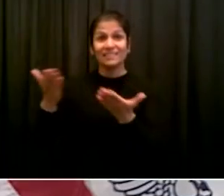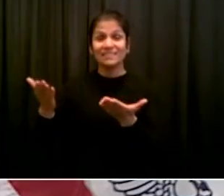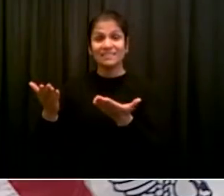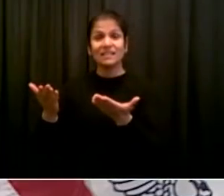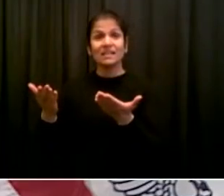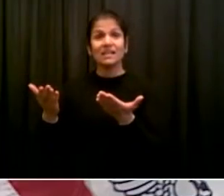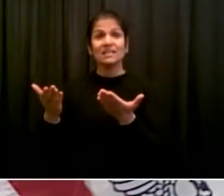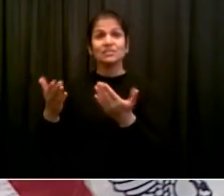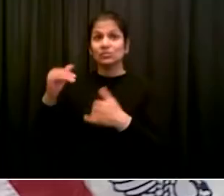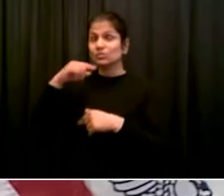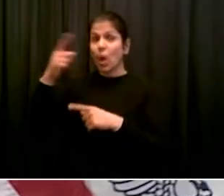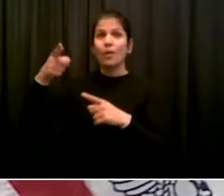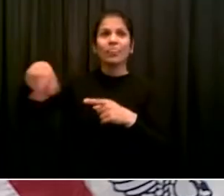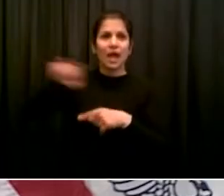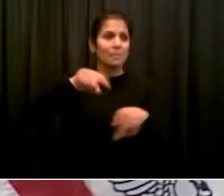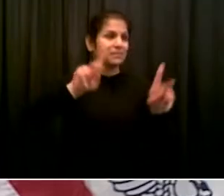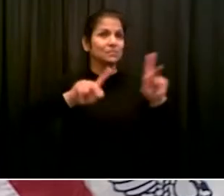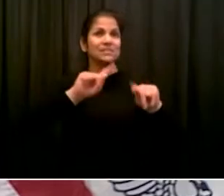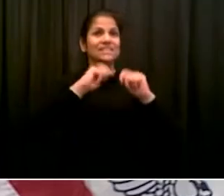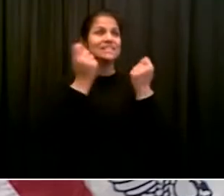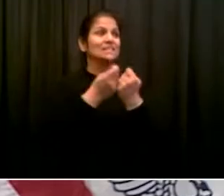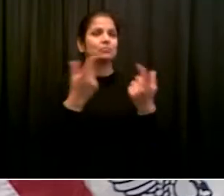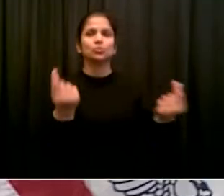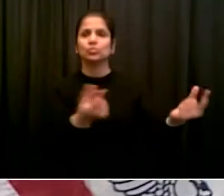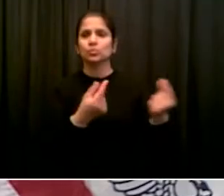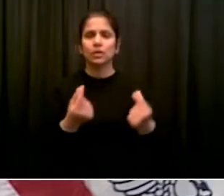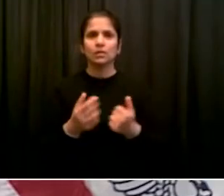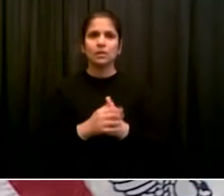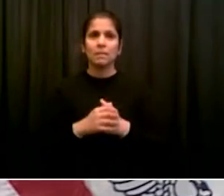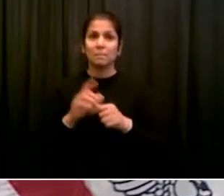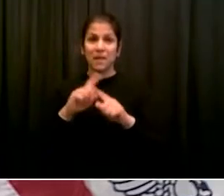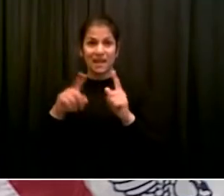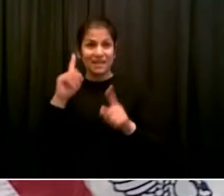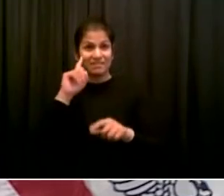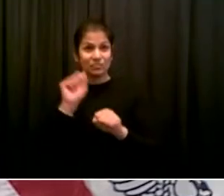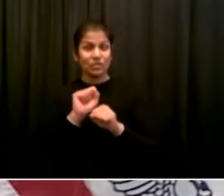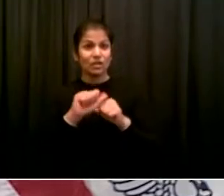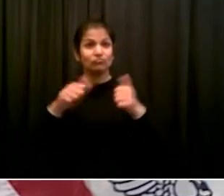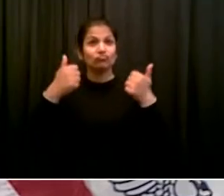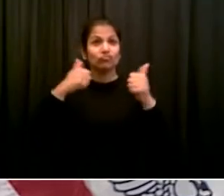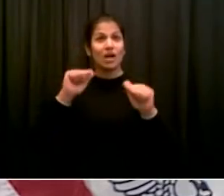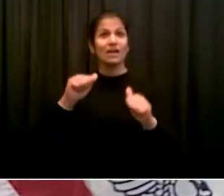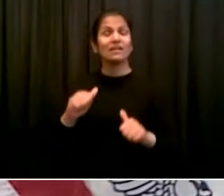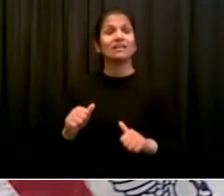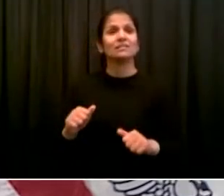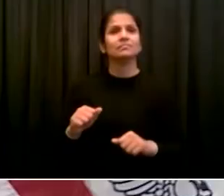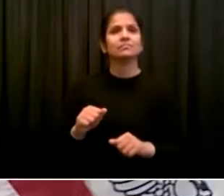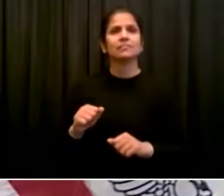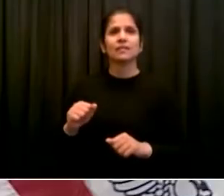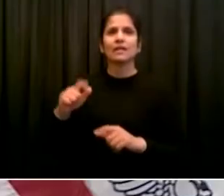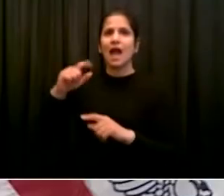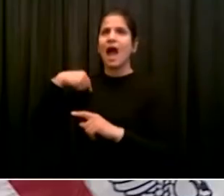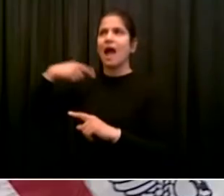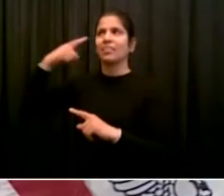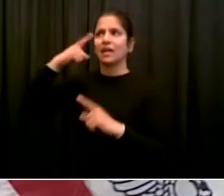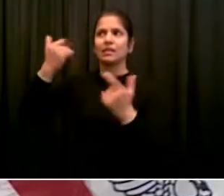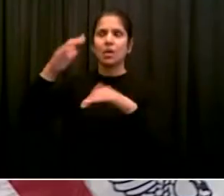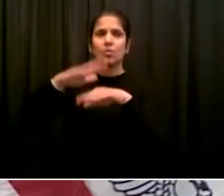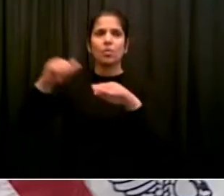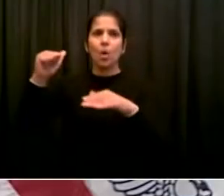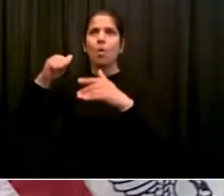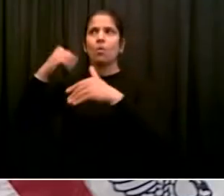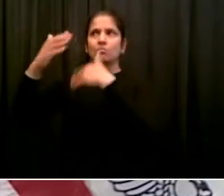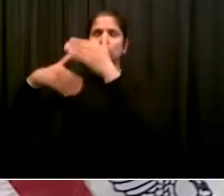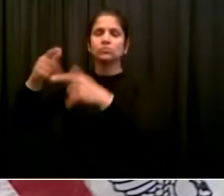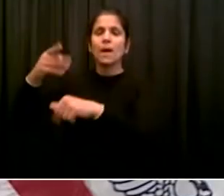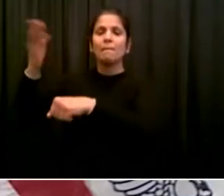But if he tries to persist in the role, then the impeachment process, I believe, will resolve it that way. In the meantime,